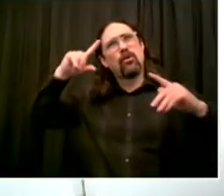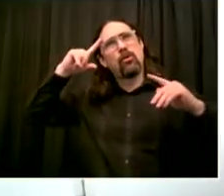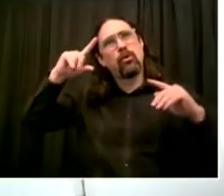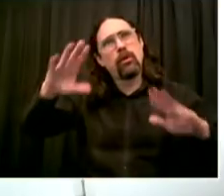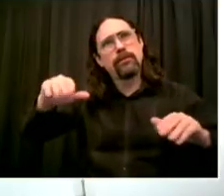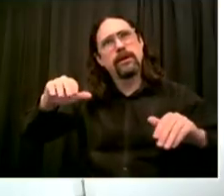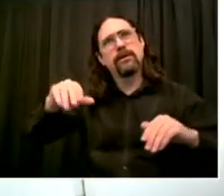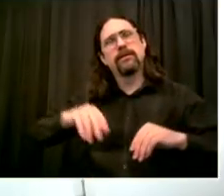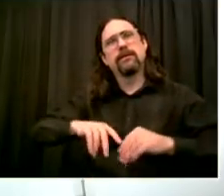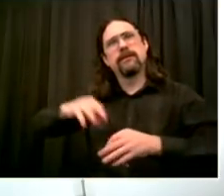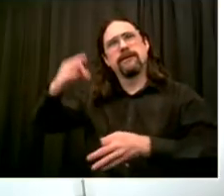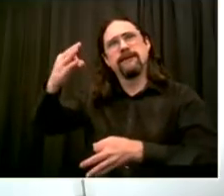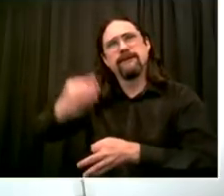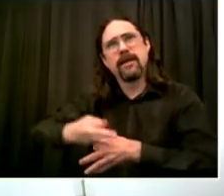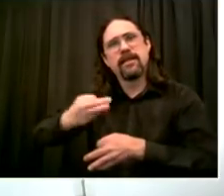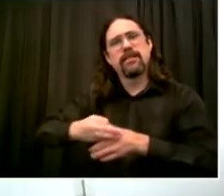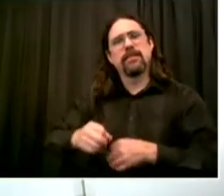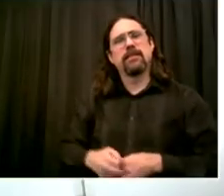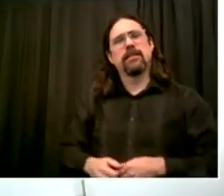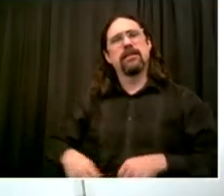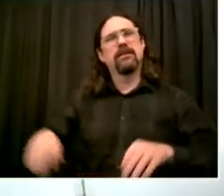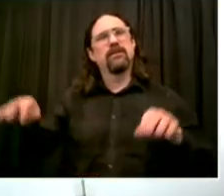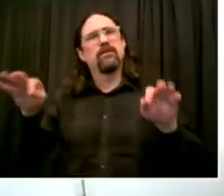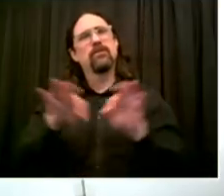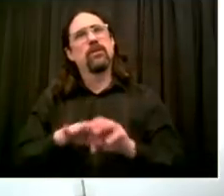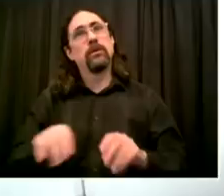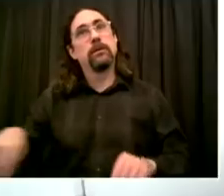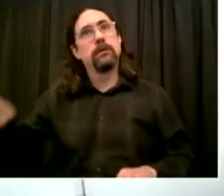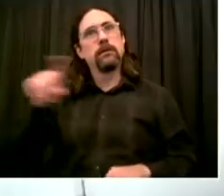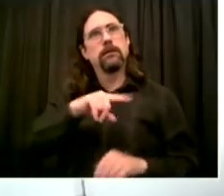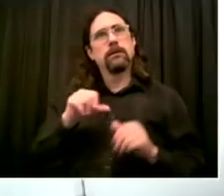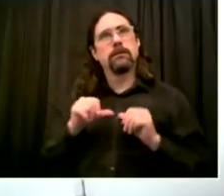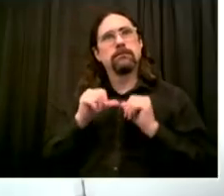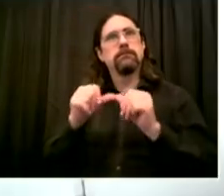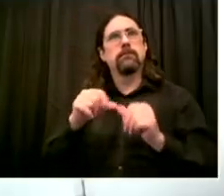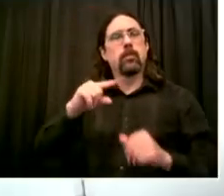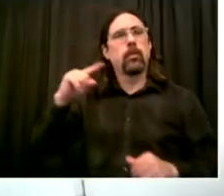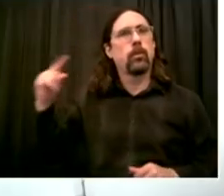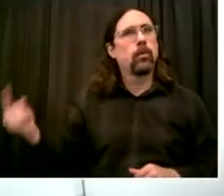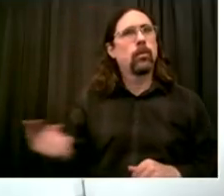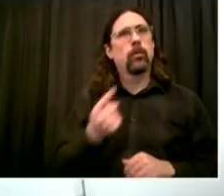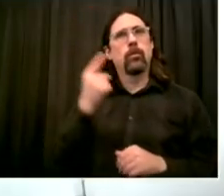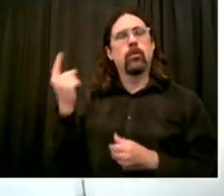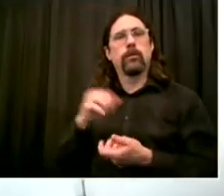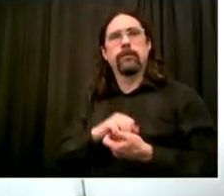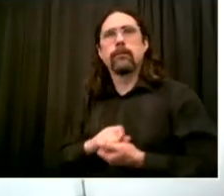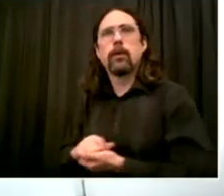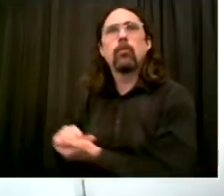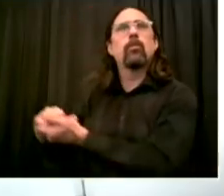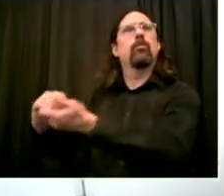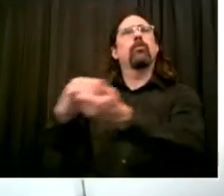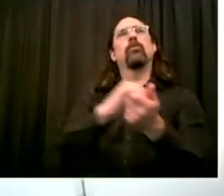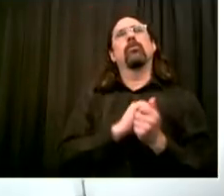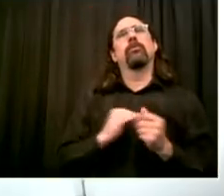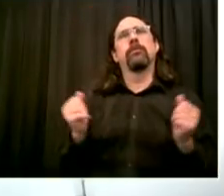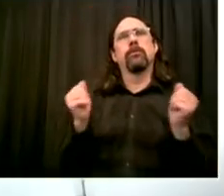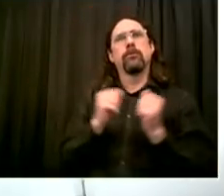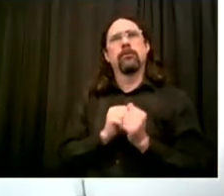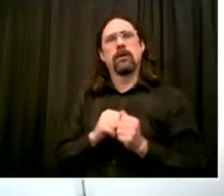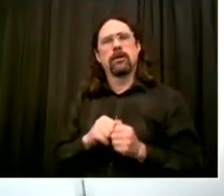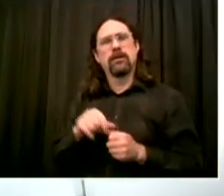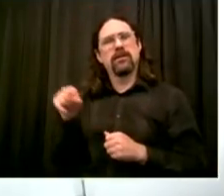partner with our community-based Cure Violence organizations. These are the people that have developed interpersonal relationships with